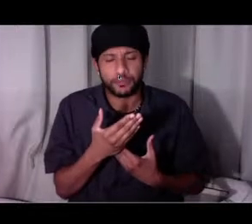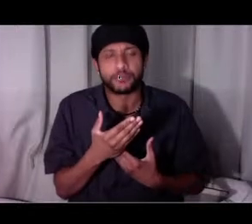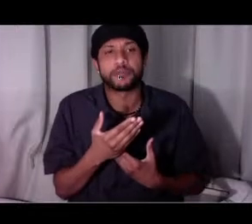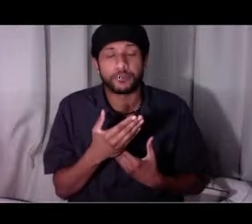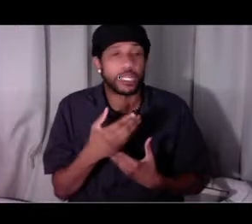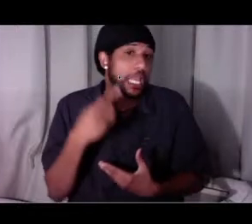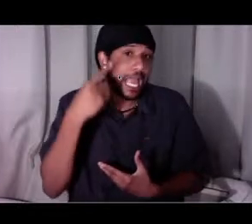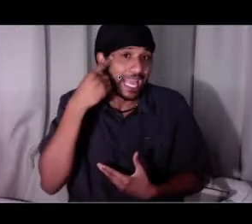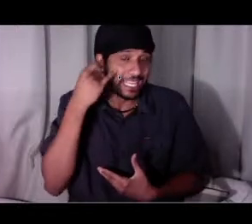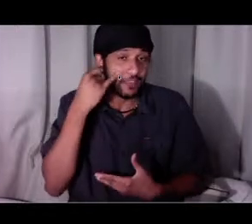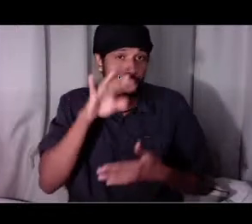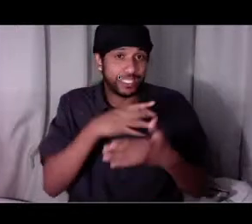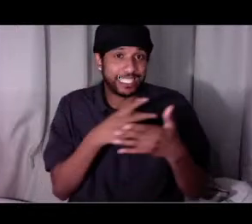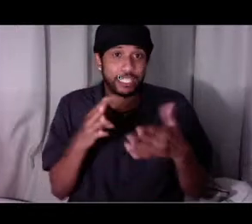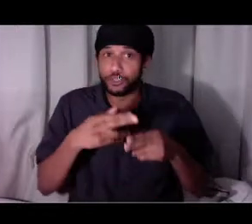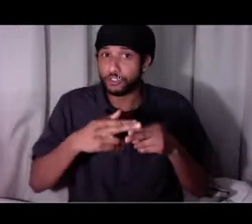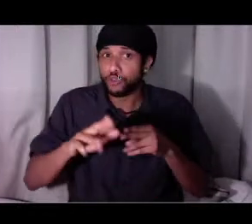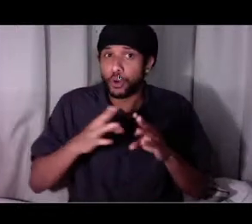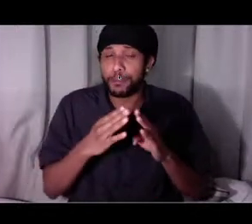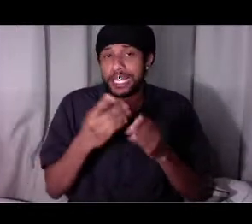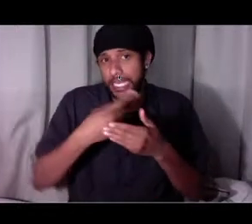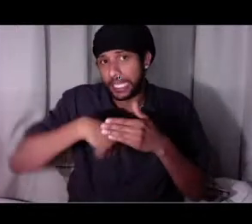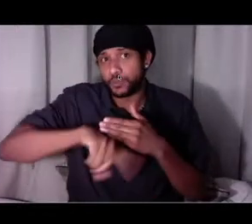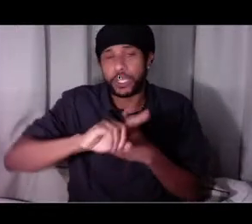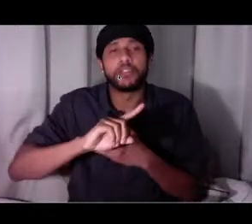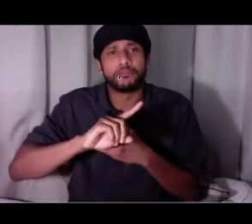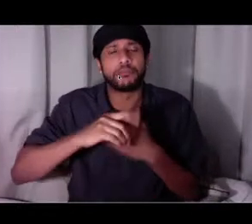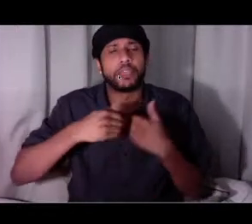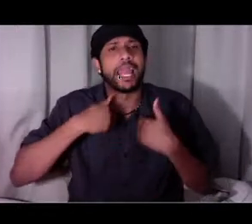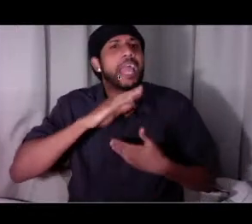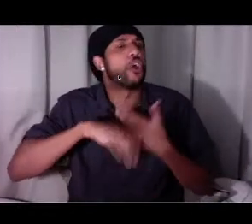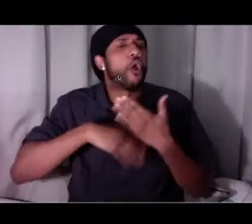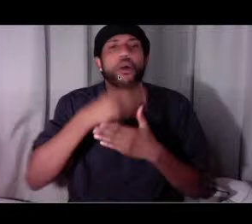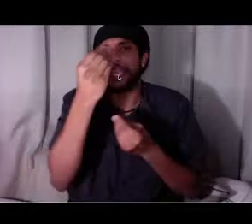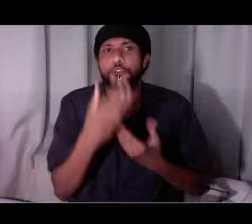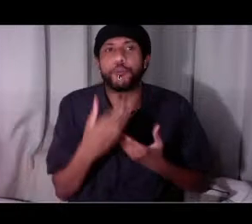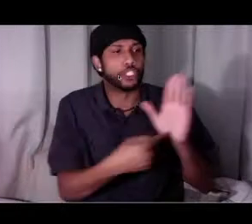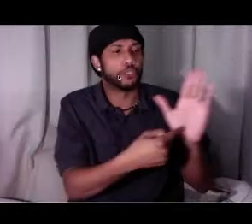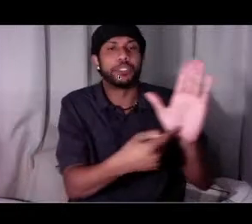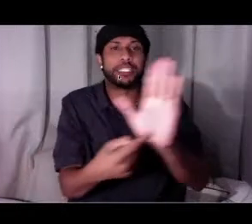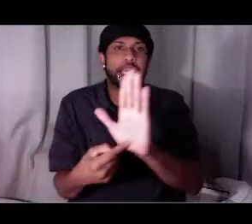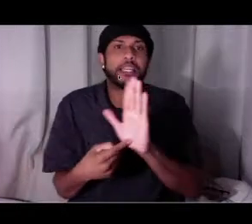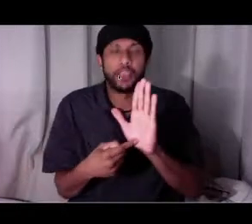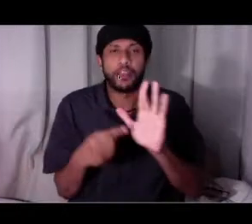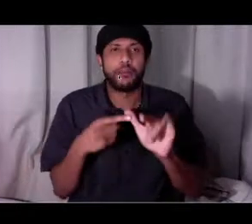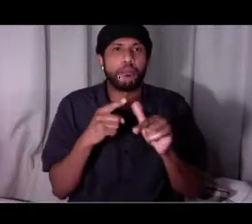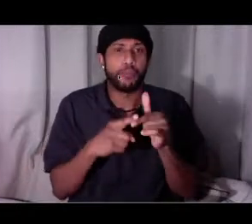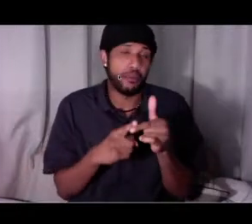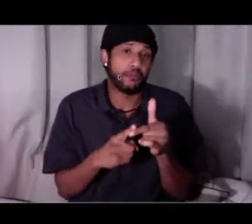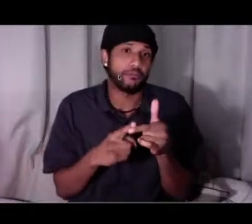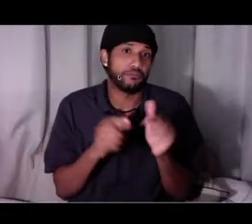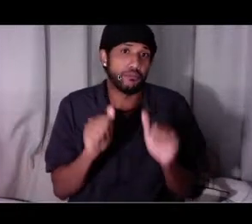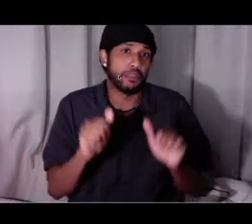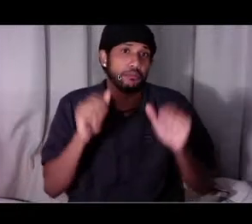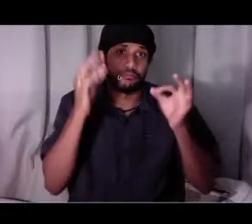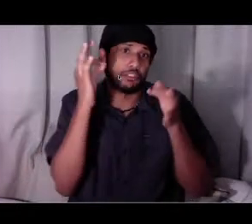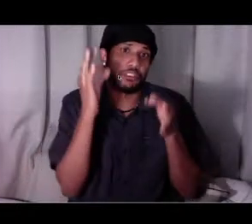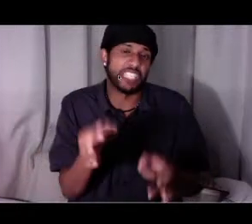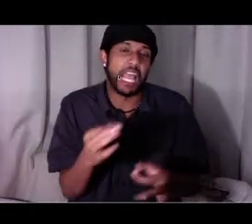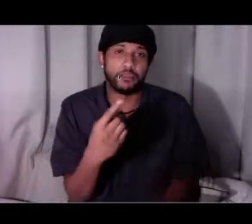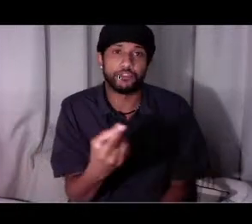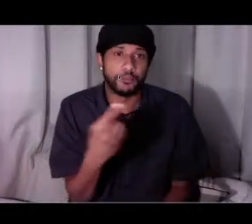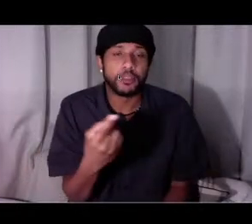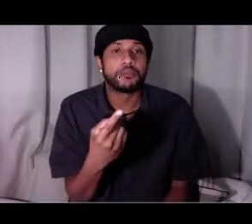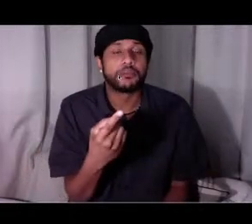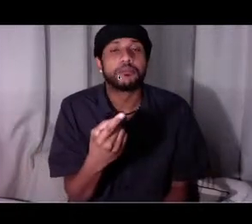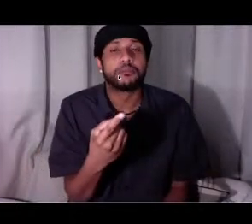think if we scheduled a short meeting next week and had all the information presented to us we could make a some kind of a decision as to